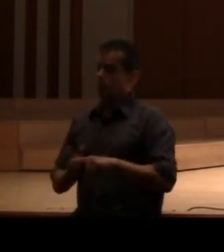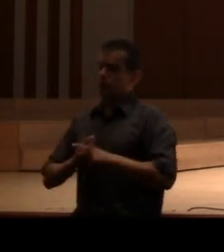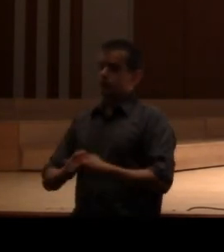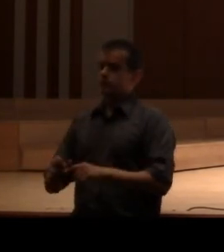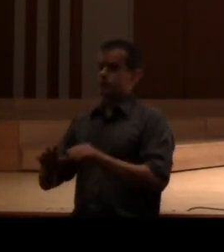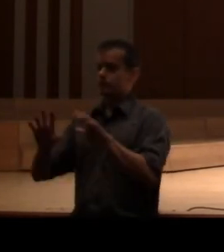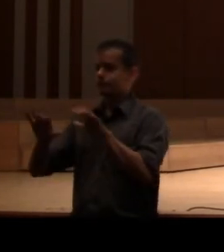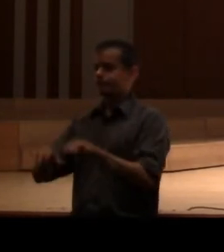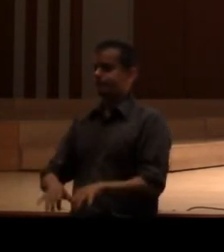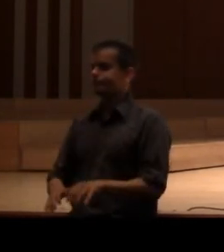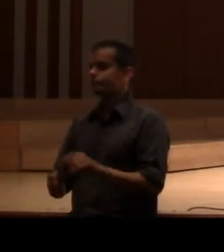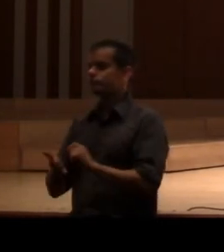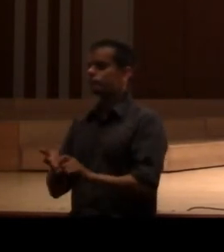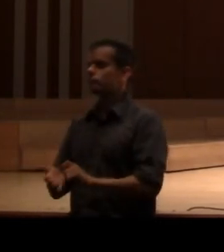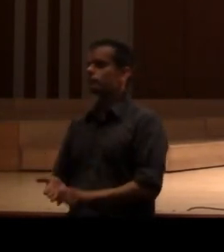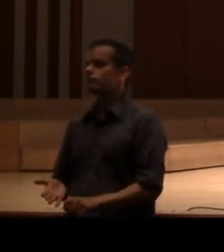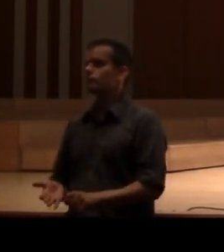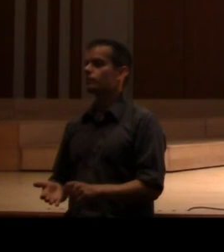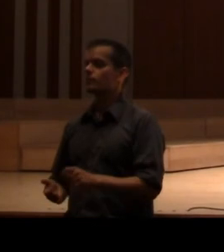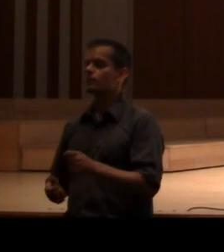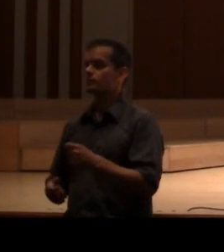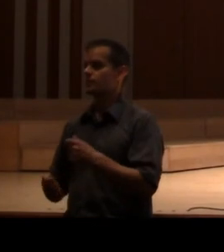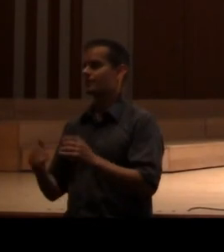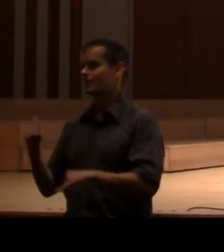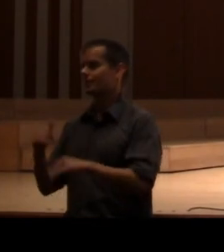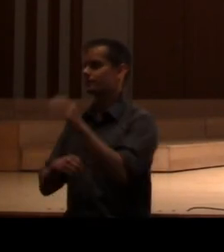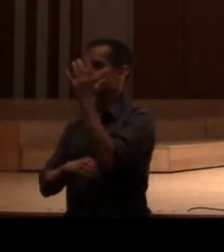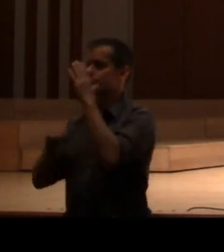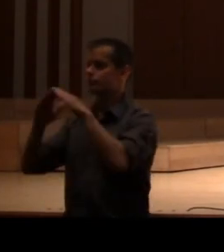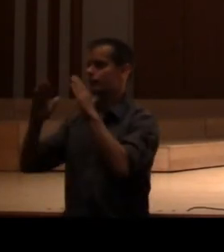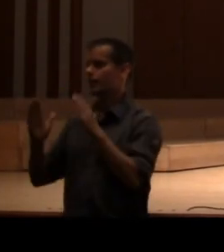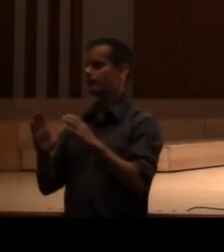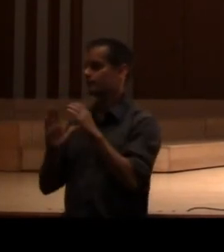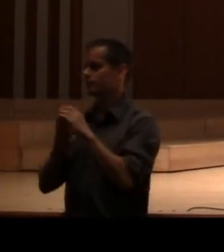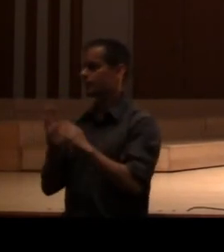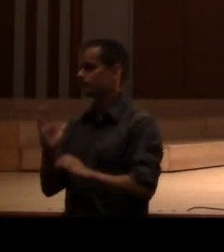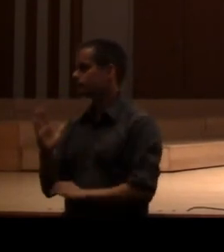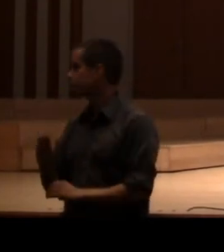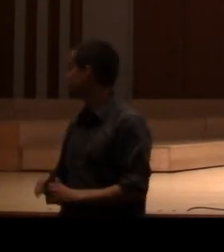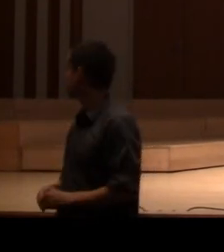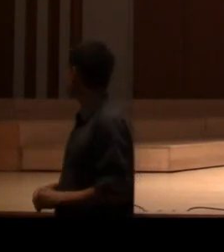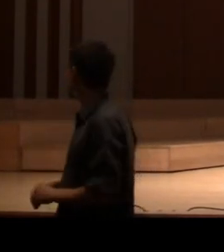writing, let's say I uploaded my treehouse descriptive passage.